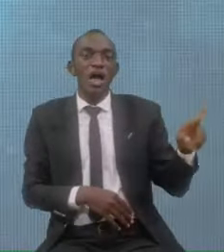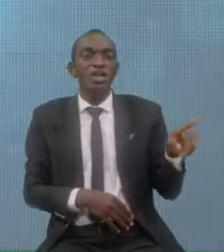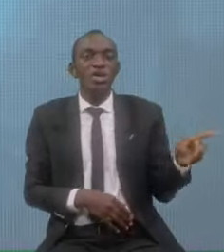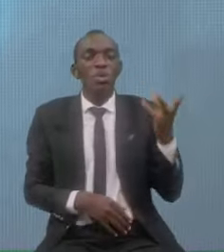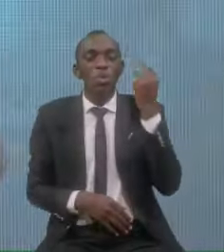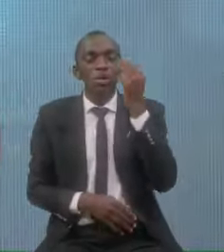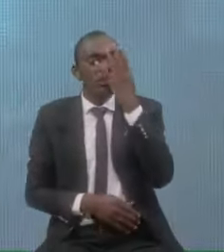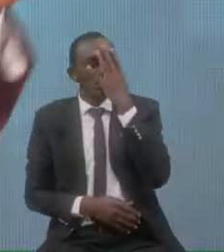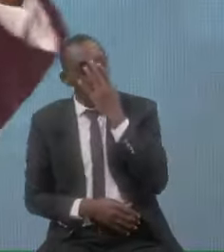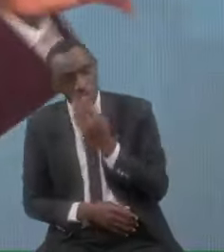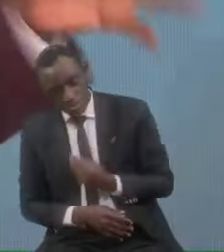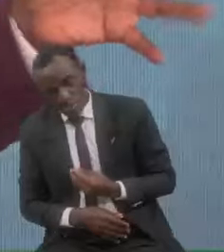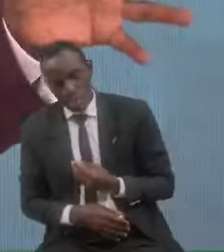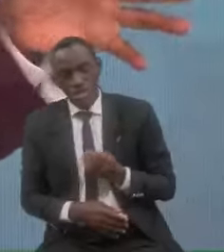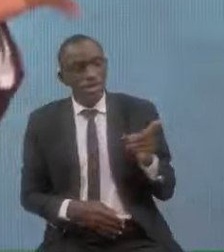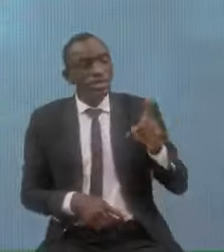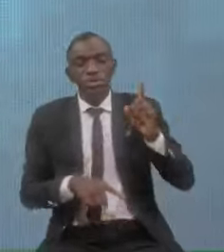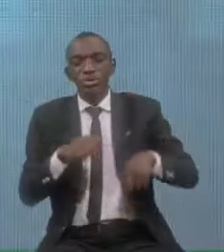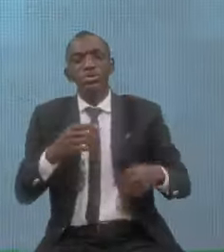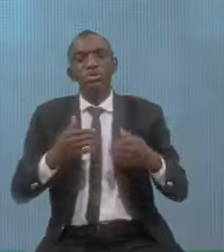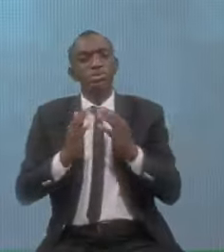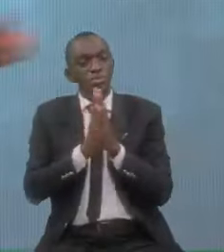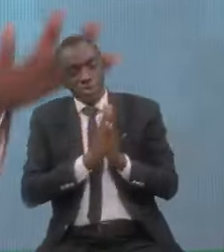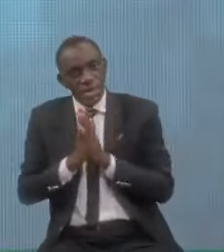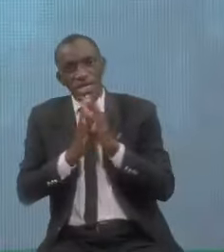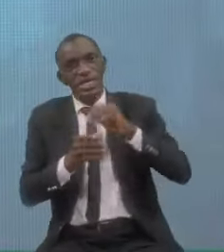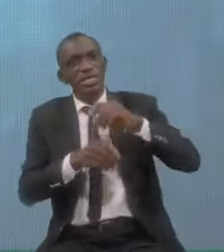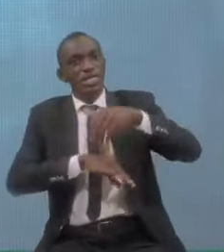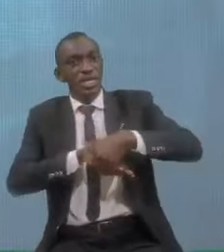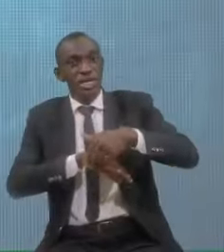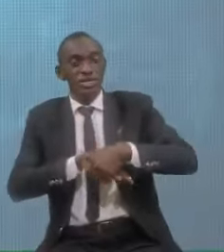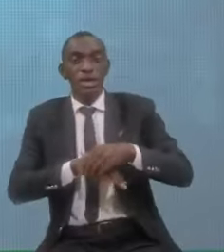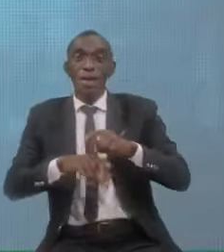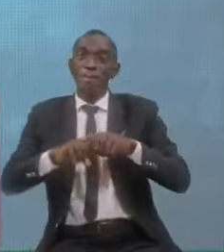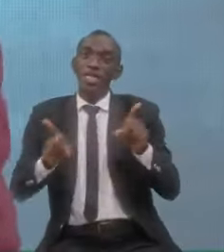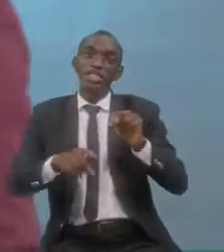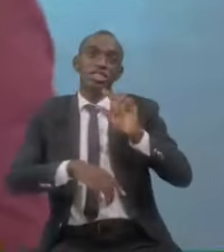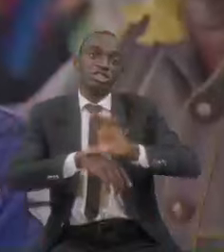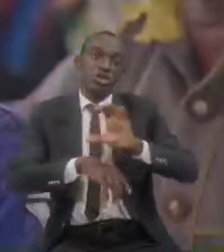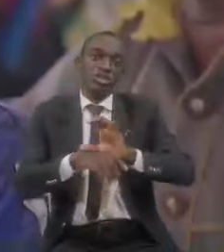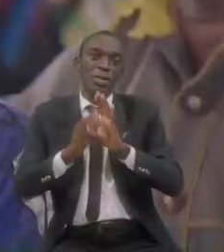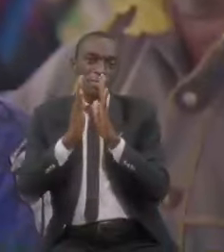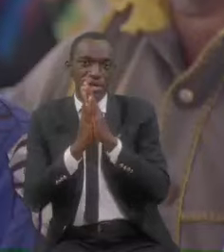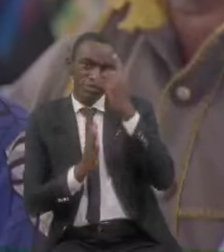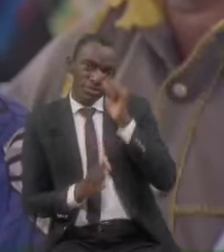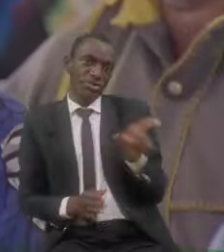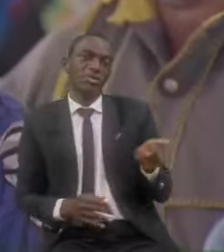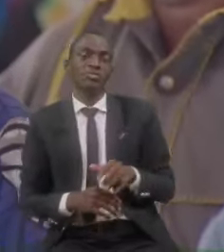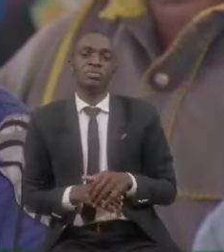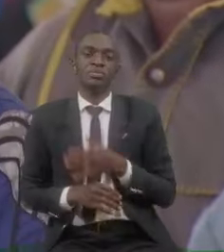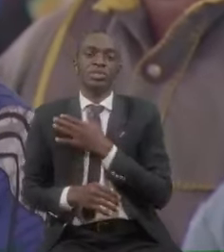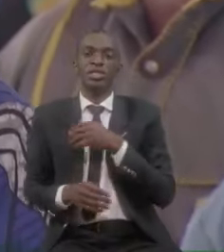because of what was coming. But the church was praying for him. Acts chapter 12, verse 5. And the Lord sent